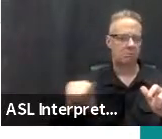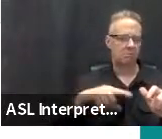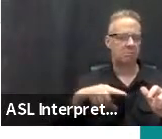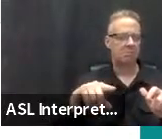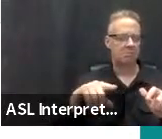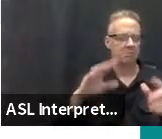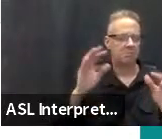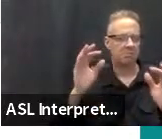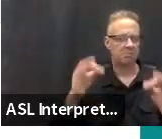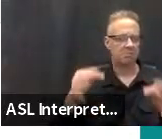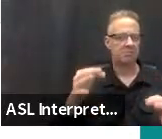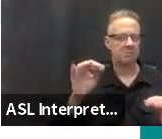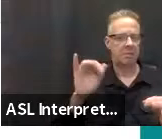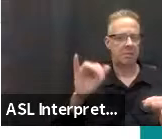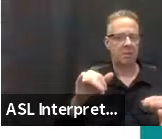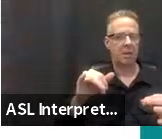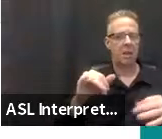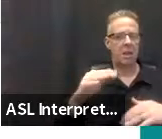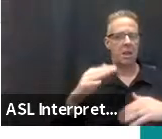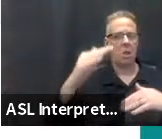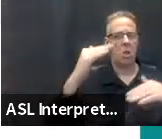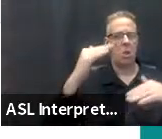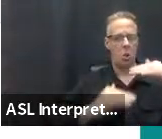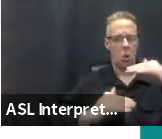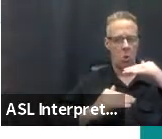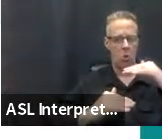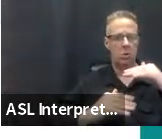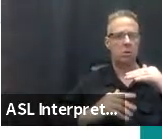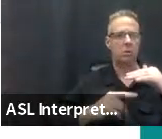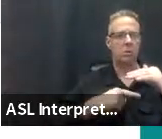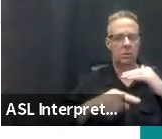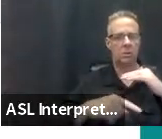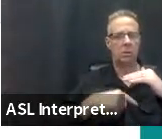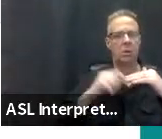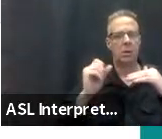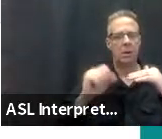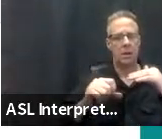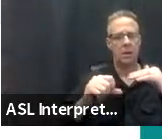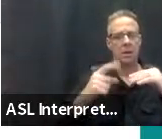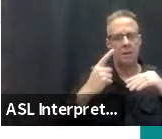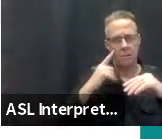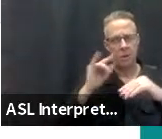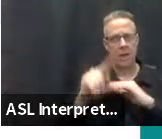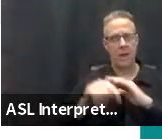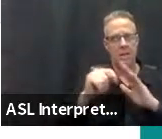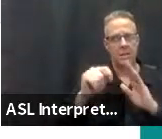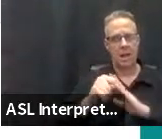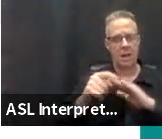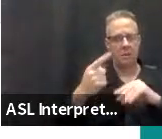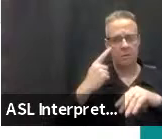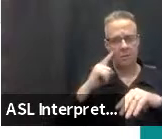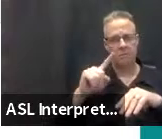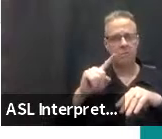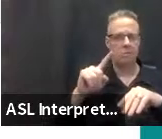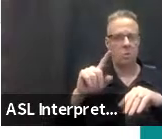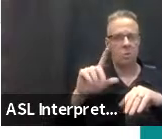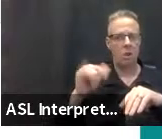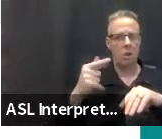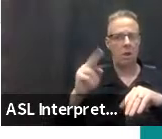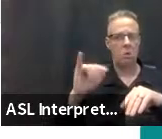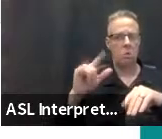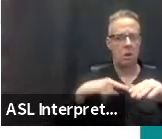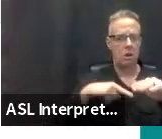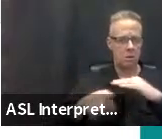the depth of the lower structure could actually accommodate both light rail at that time, or high capacity transit, and the